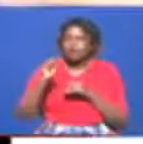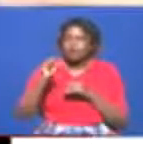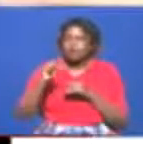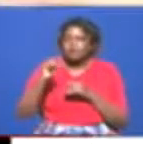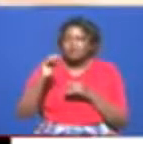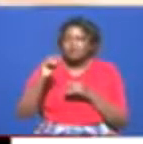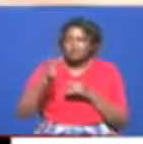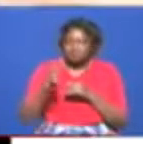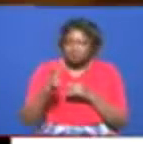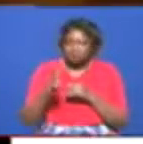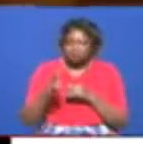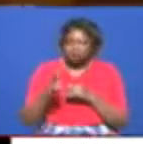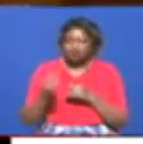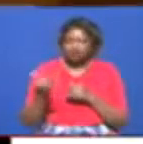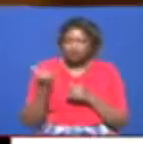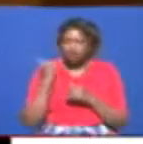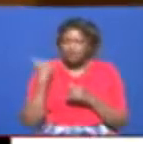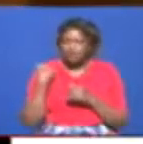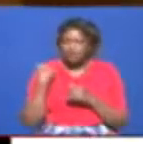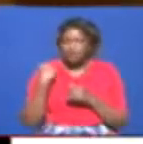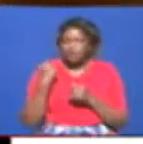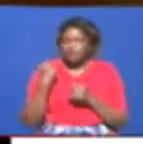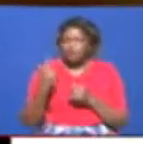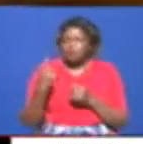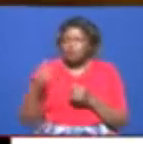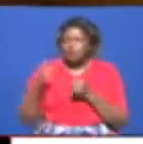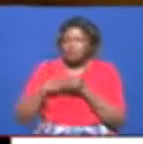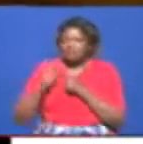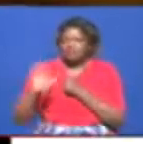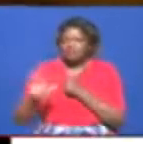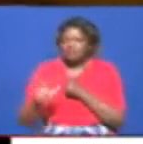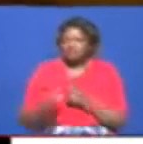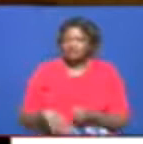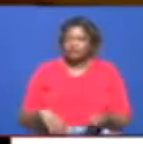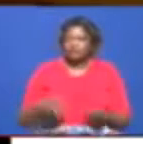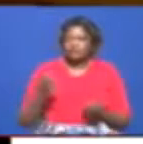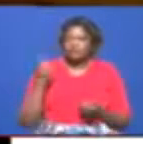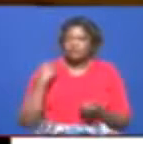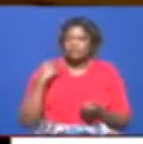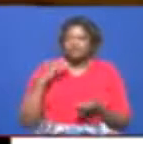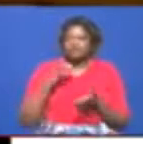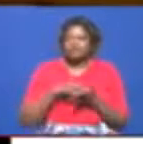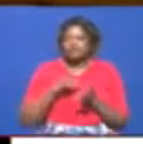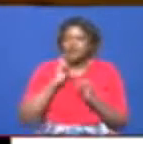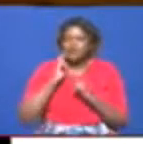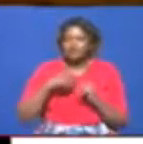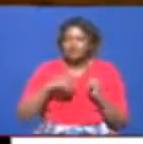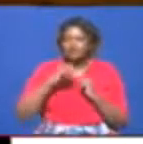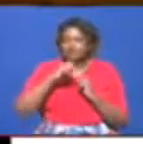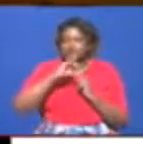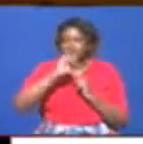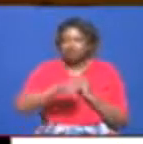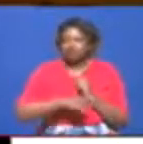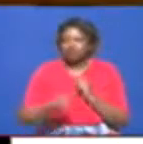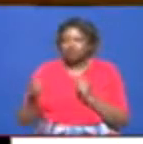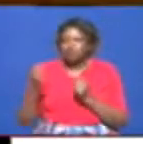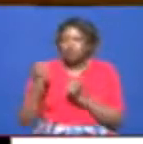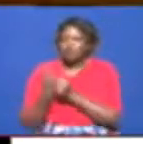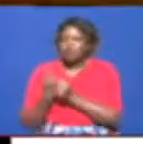hotline 1195, the total number of gender-based violence cases reported from January to